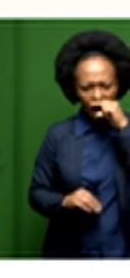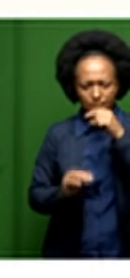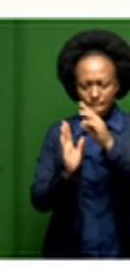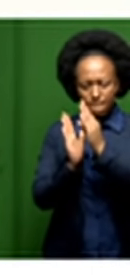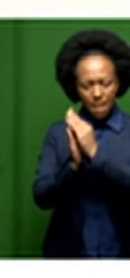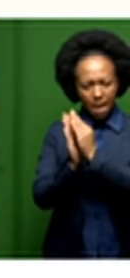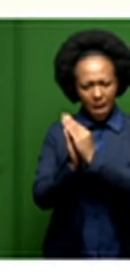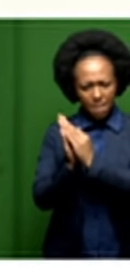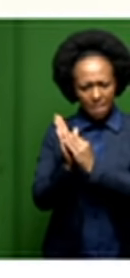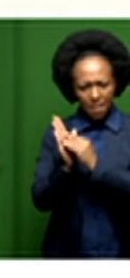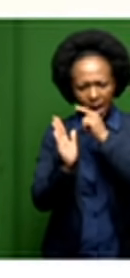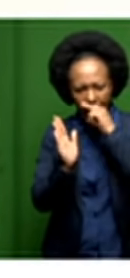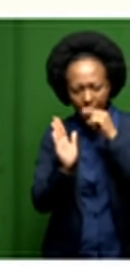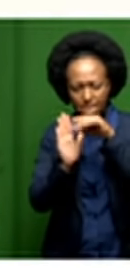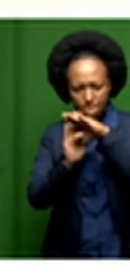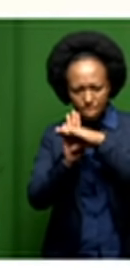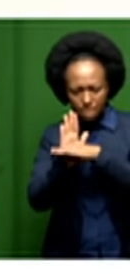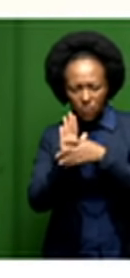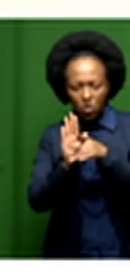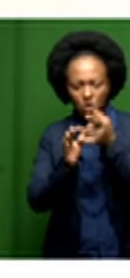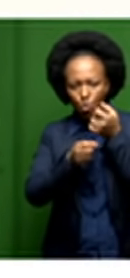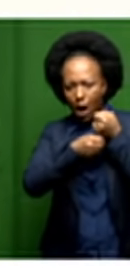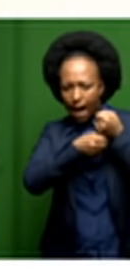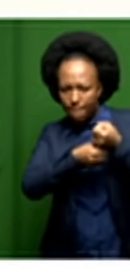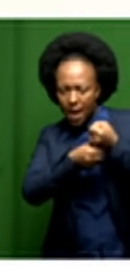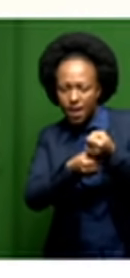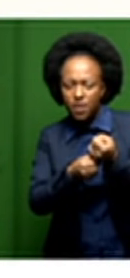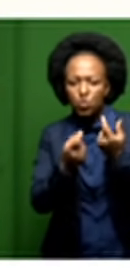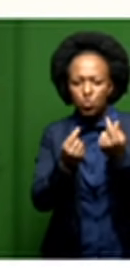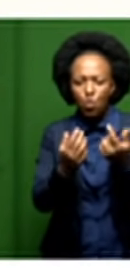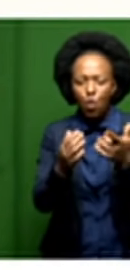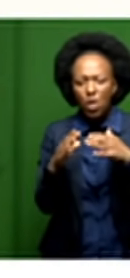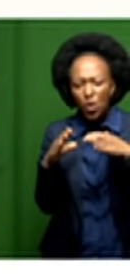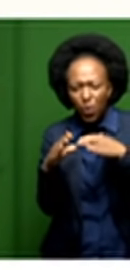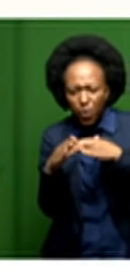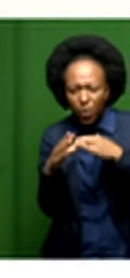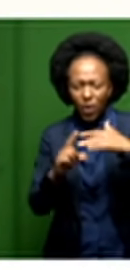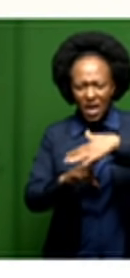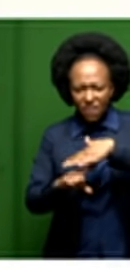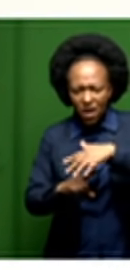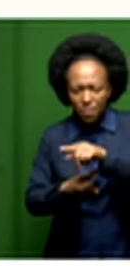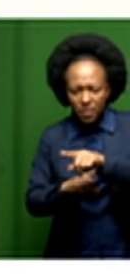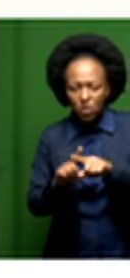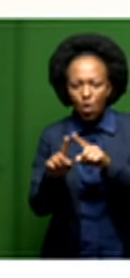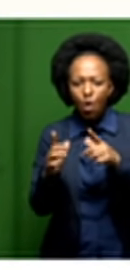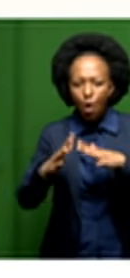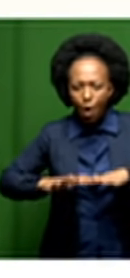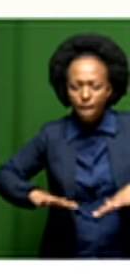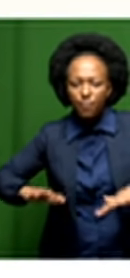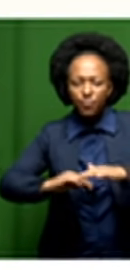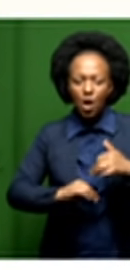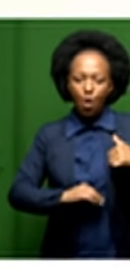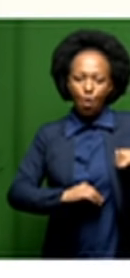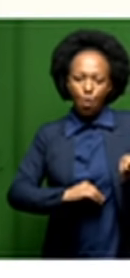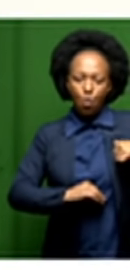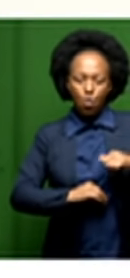will be able to run their campaigns in a very small environment or on a ward